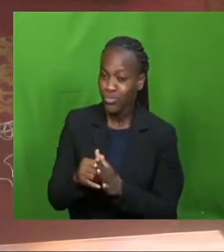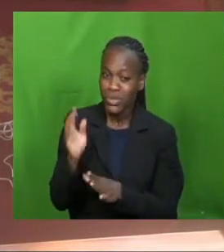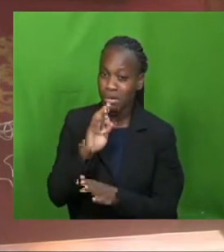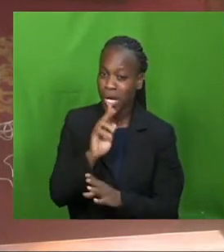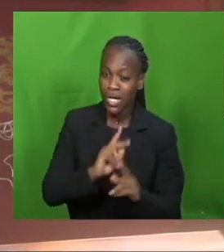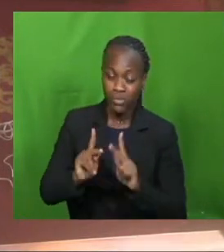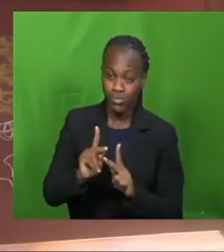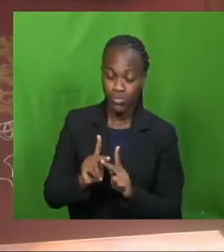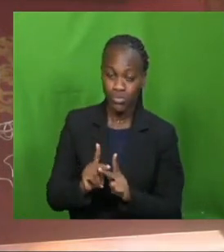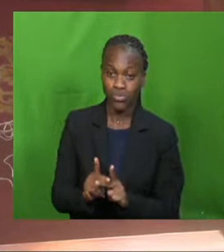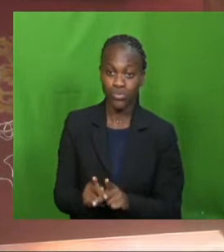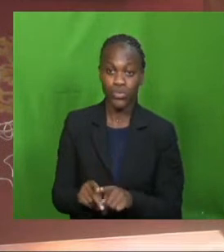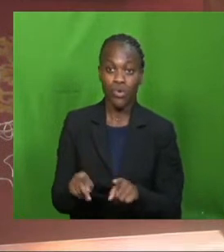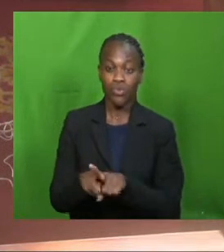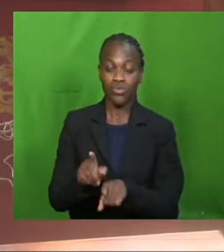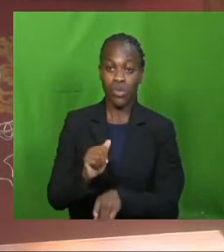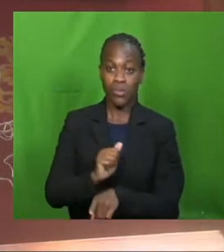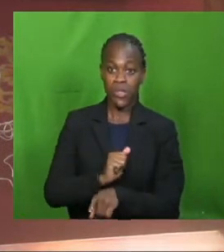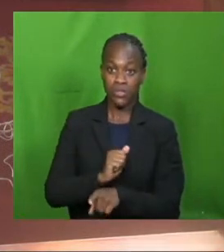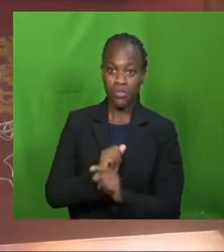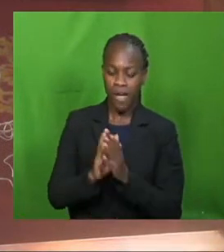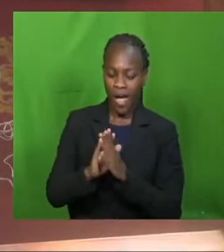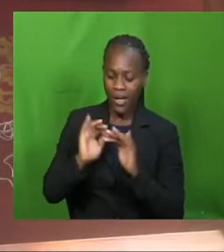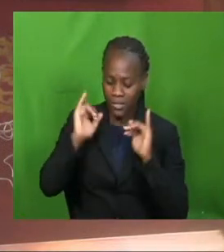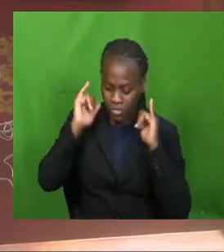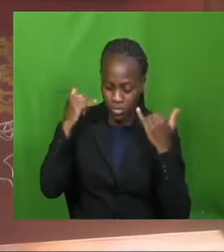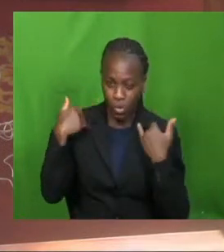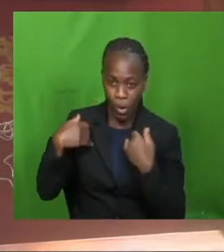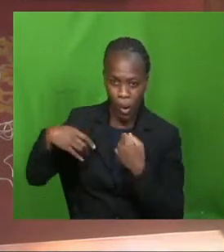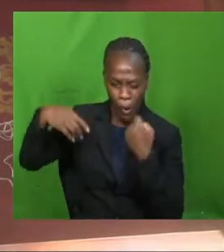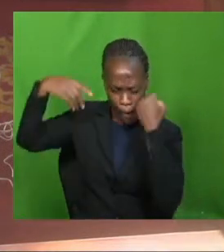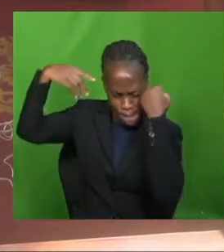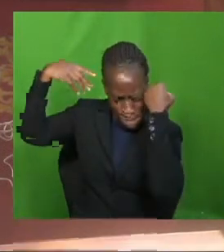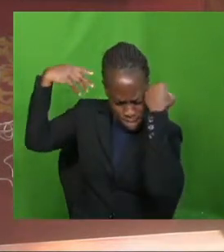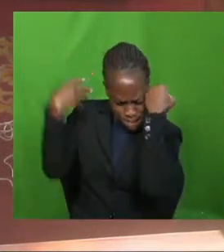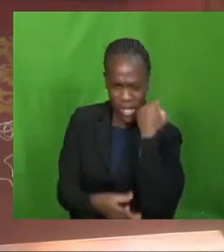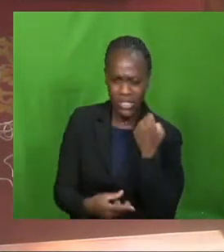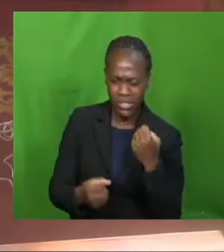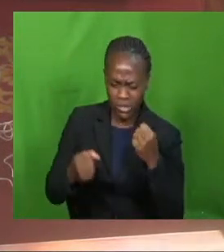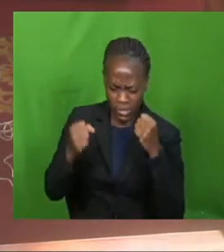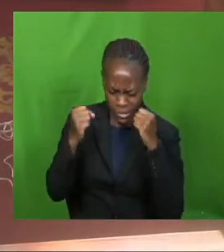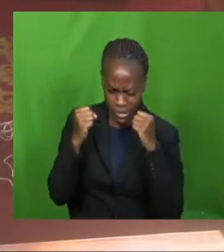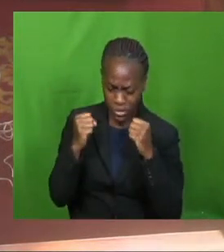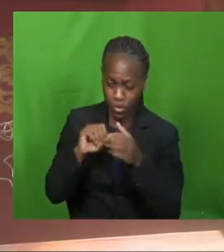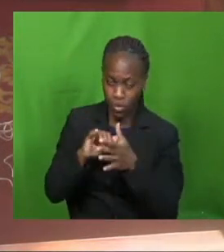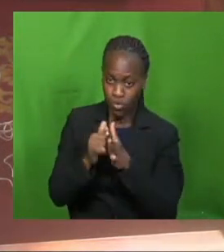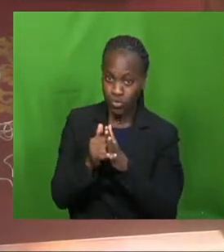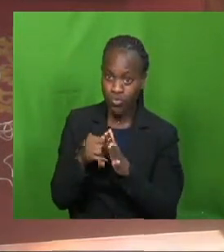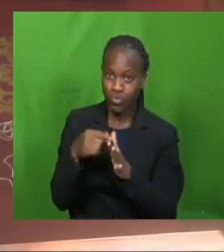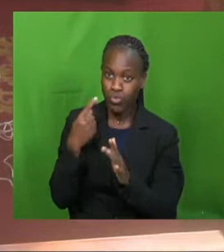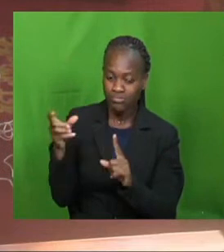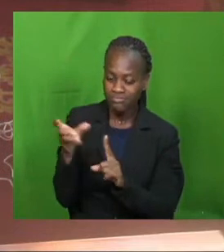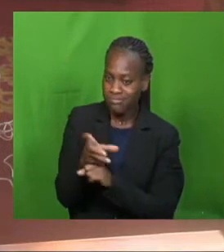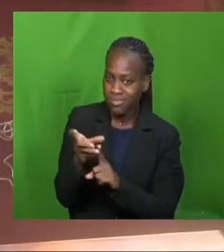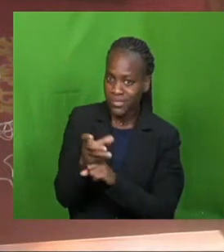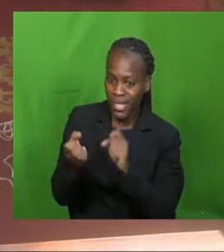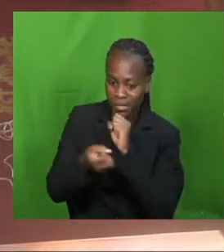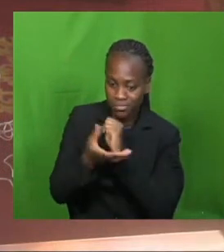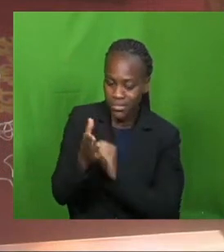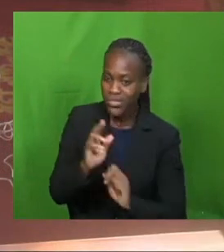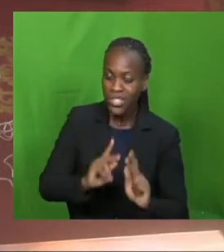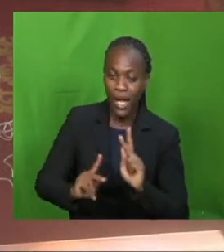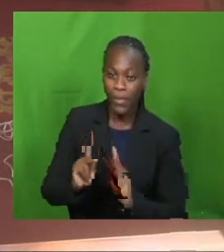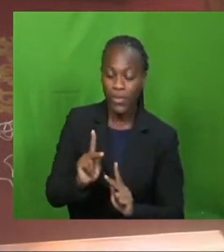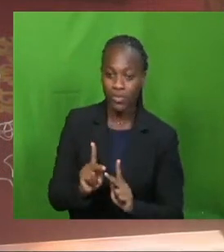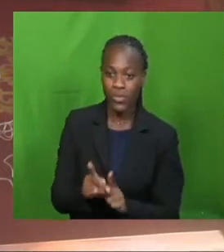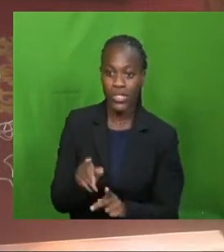made strong appeals to the judiciary to punish severely persons found guilty of attacking journalists. This was contained